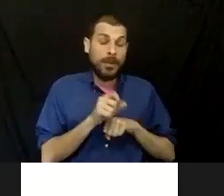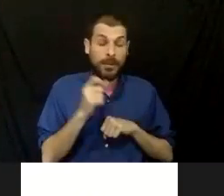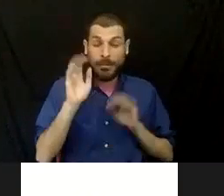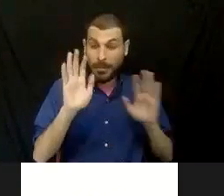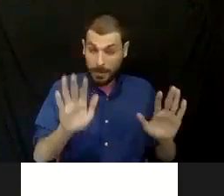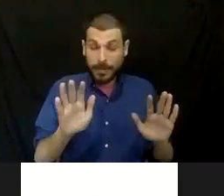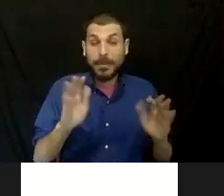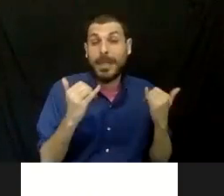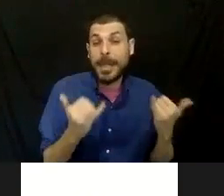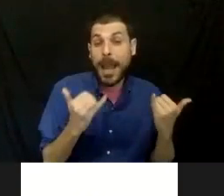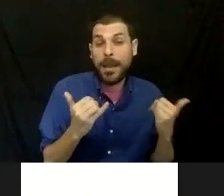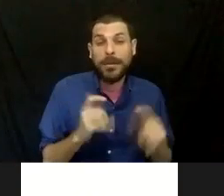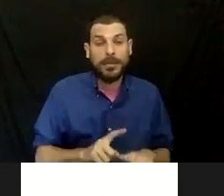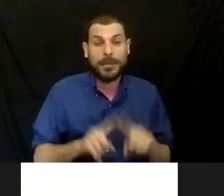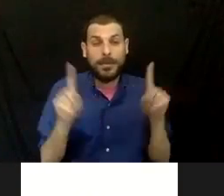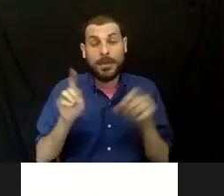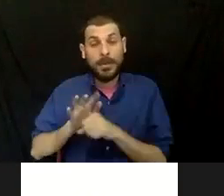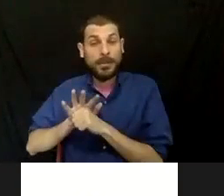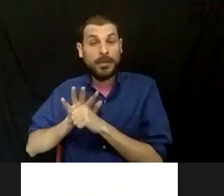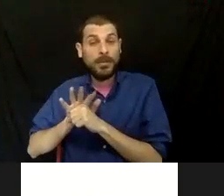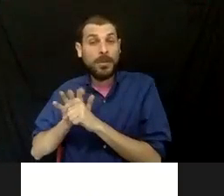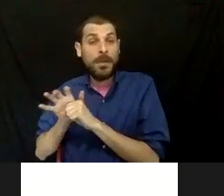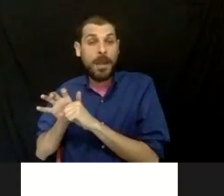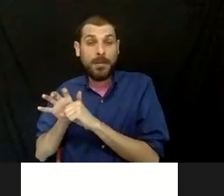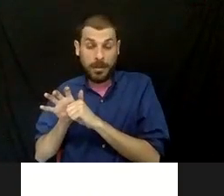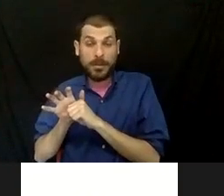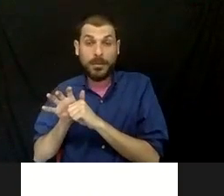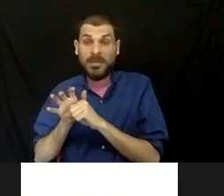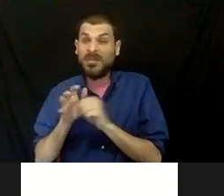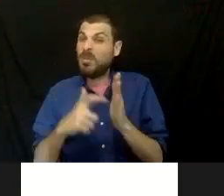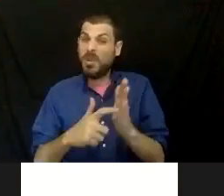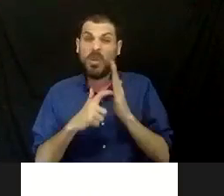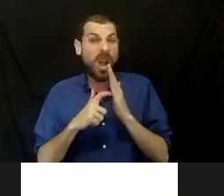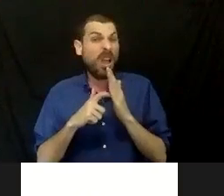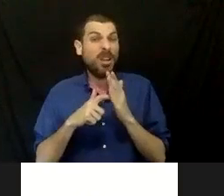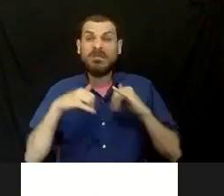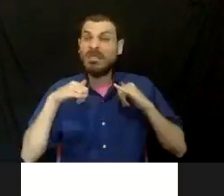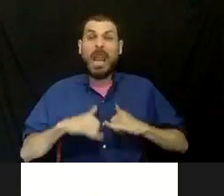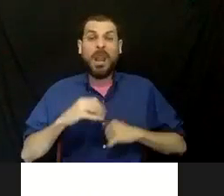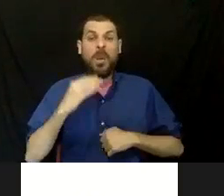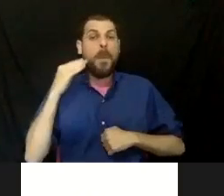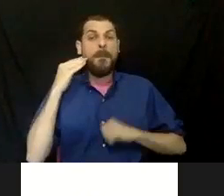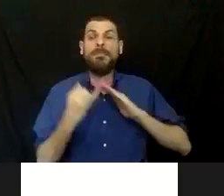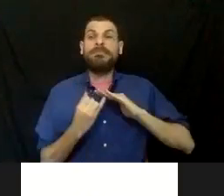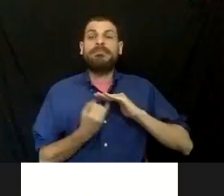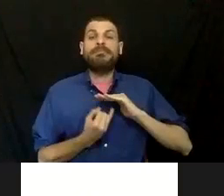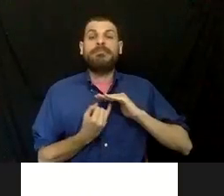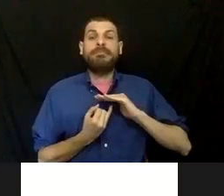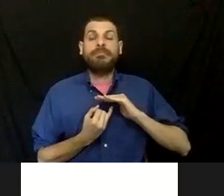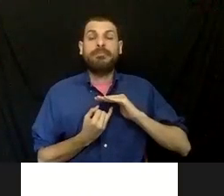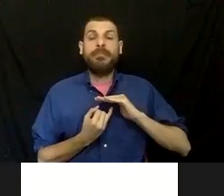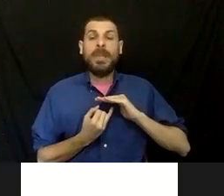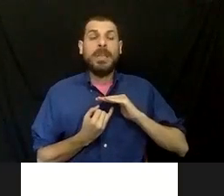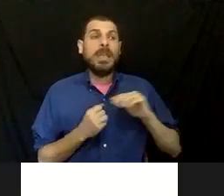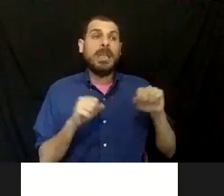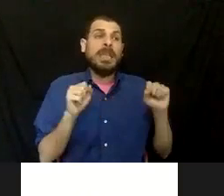even if you're under quarantine, but you're not sick, right? So this isn't just because, oh, you decided you wanted to stay home and